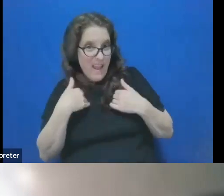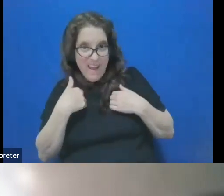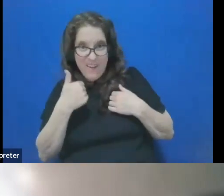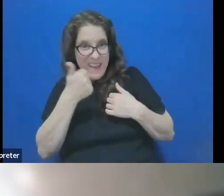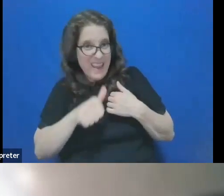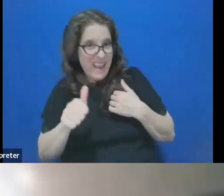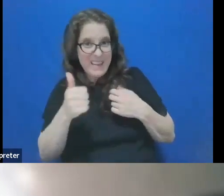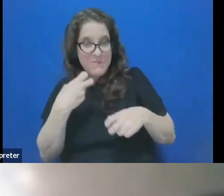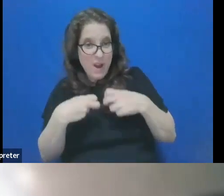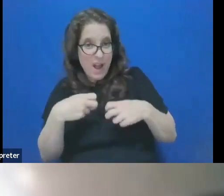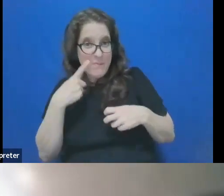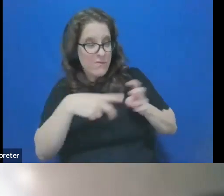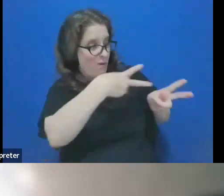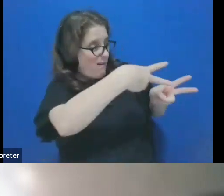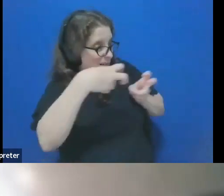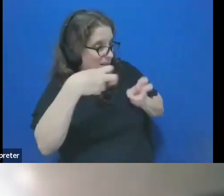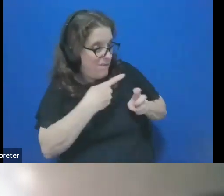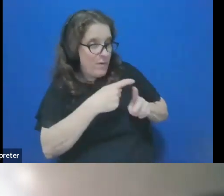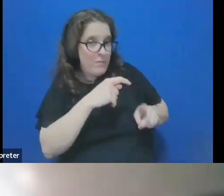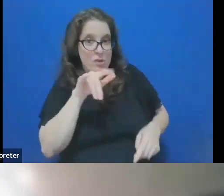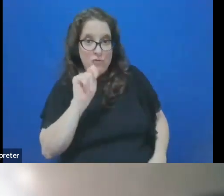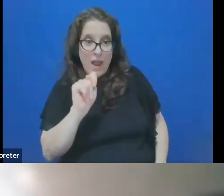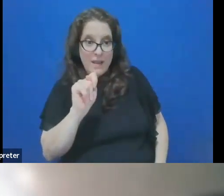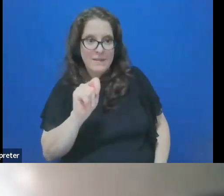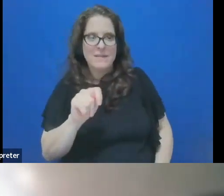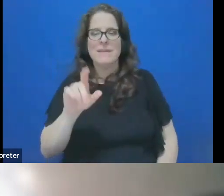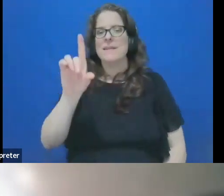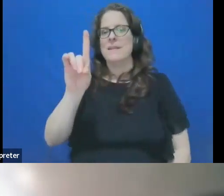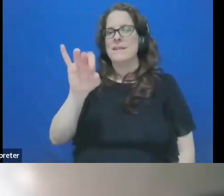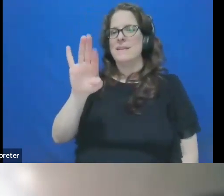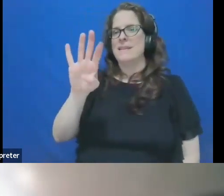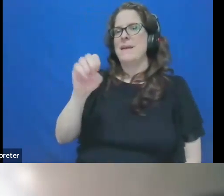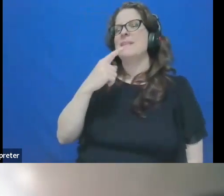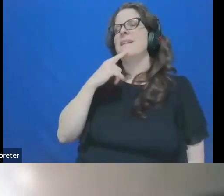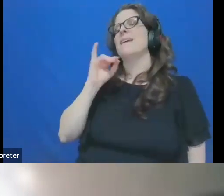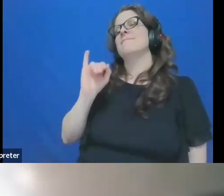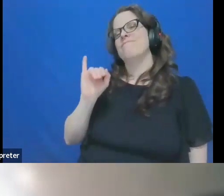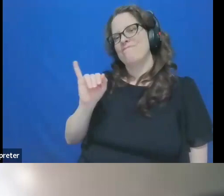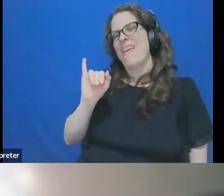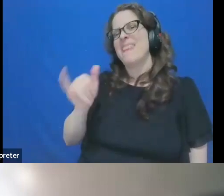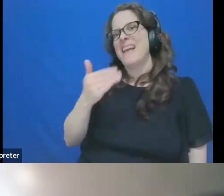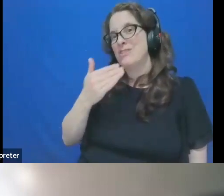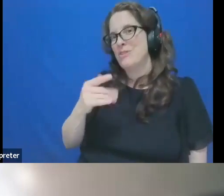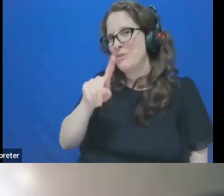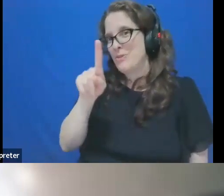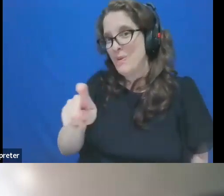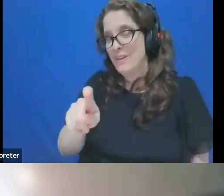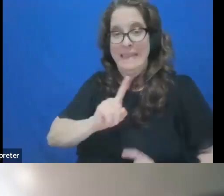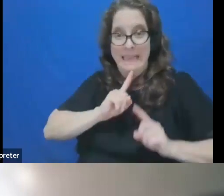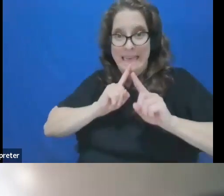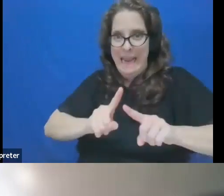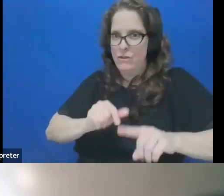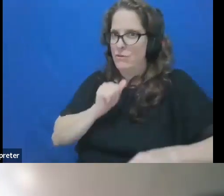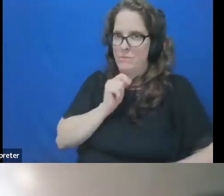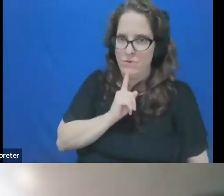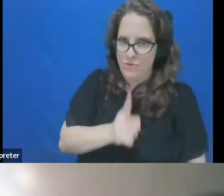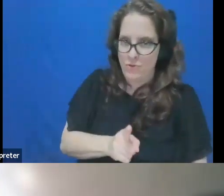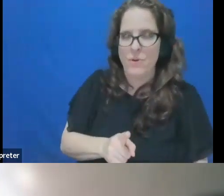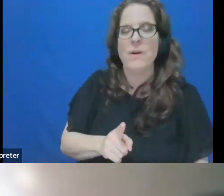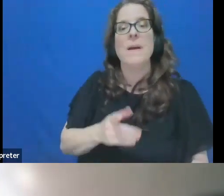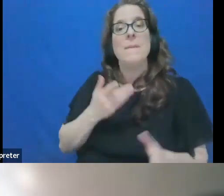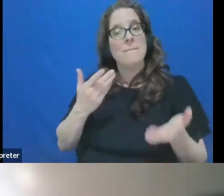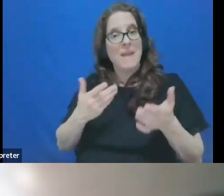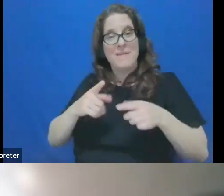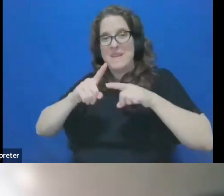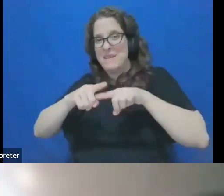That is a good question that I don't know the answer to. It may depend on the state where she's receiving the benefits. So if it's Maryland or Virginia,